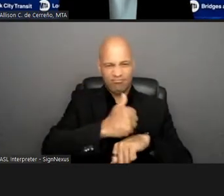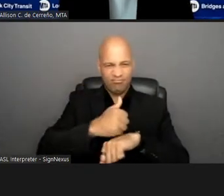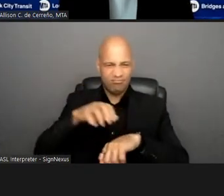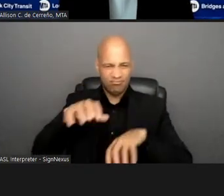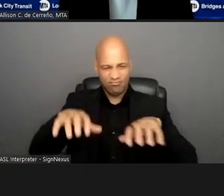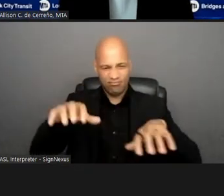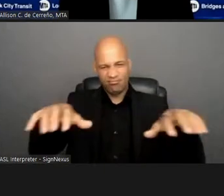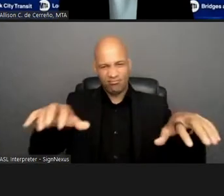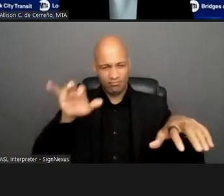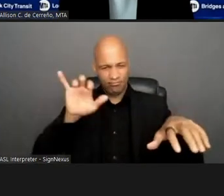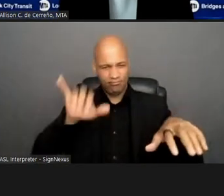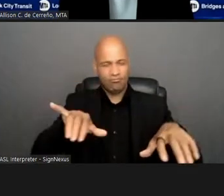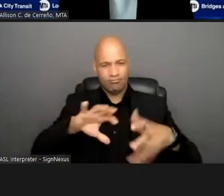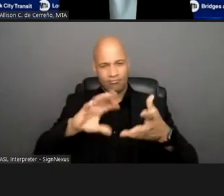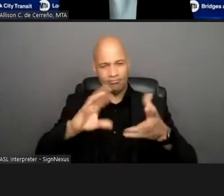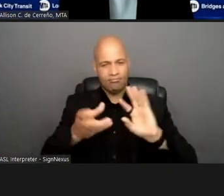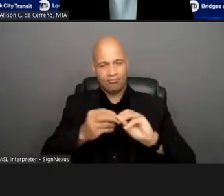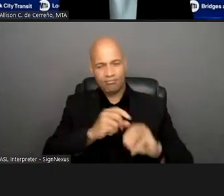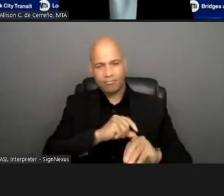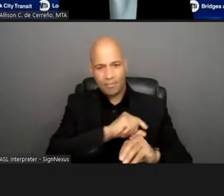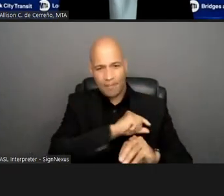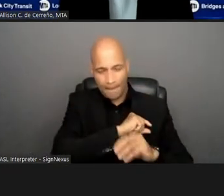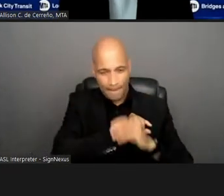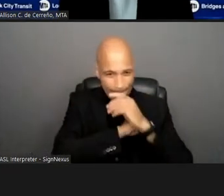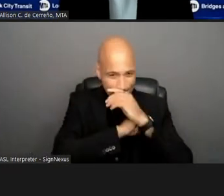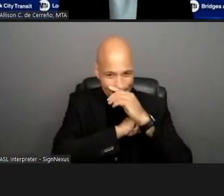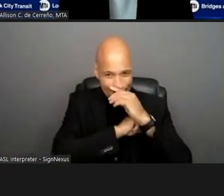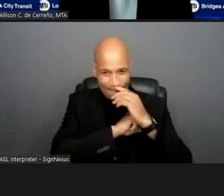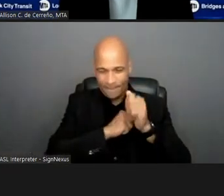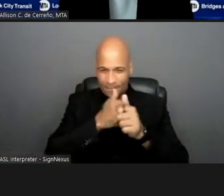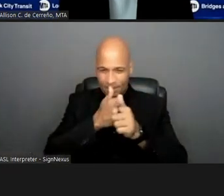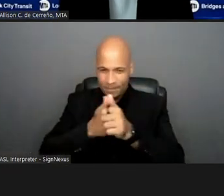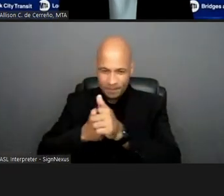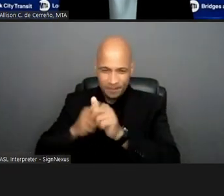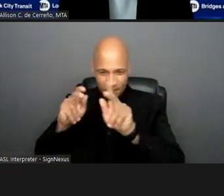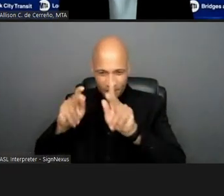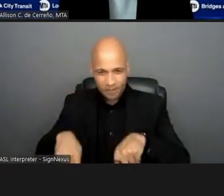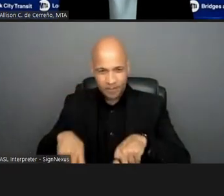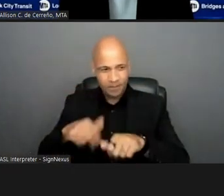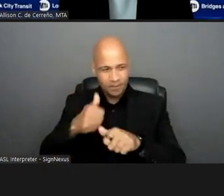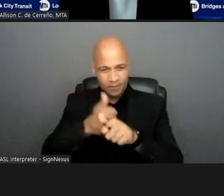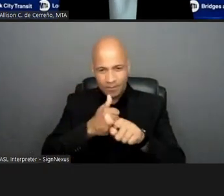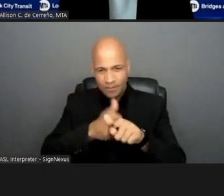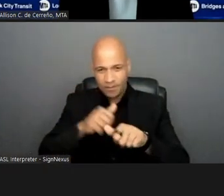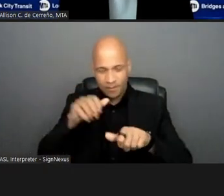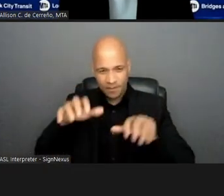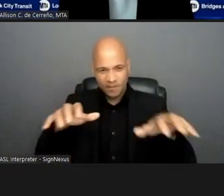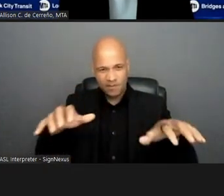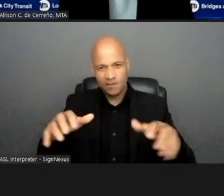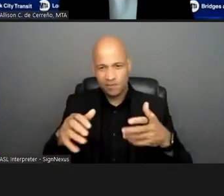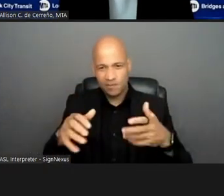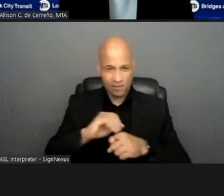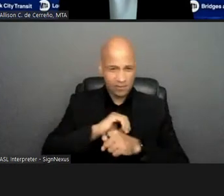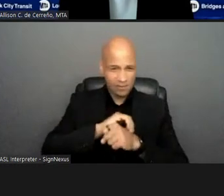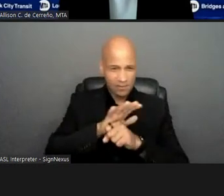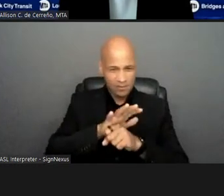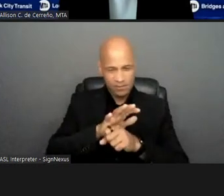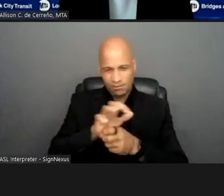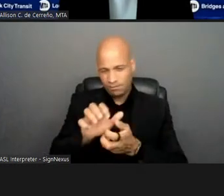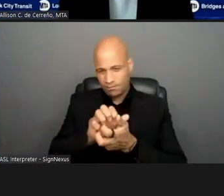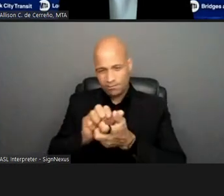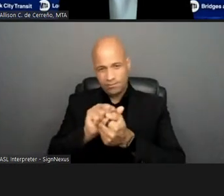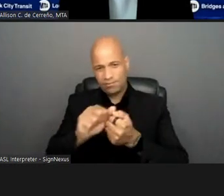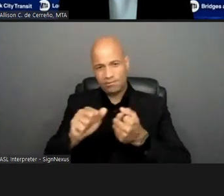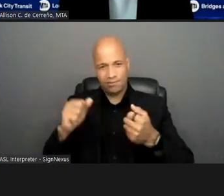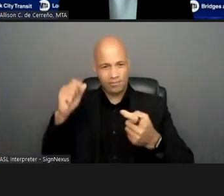we have all been every person every sector of the economy every institution Savaged by covid-19 right up to the